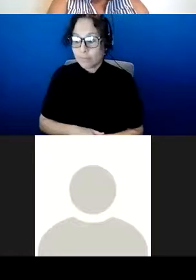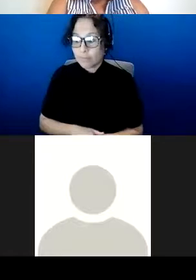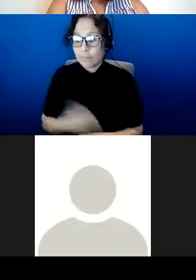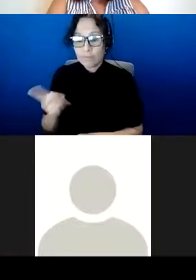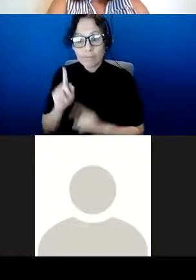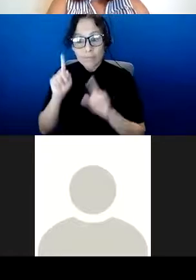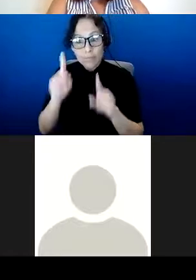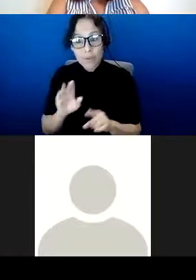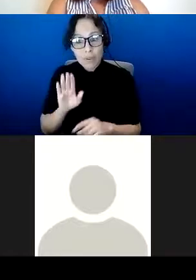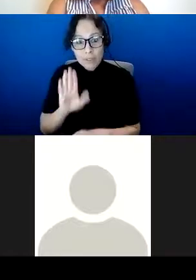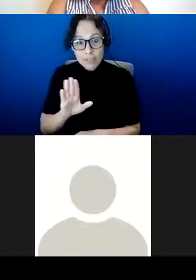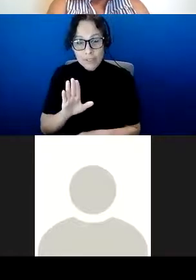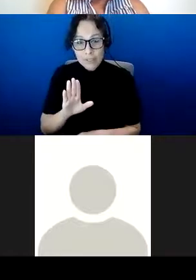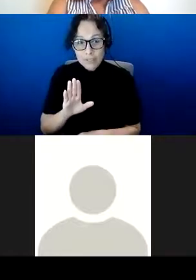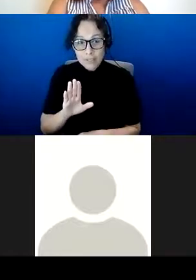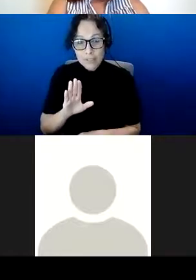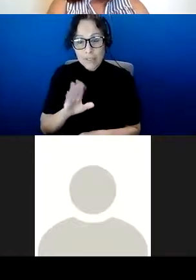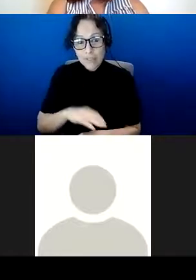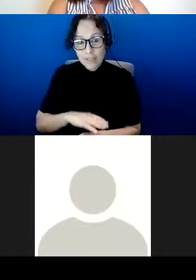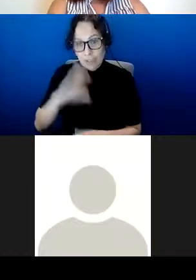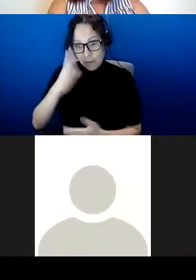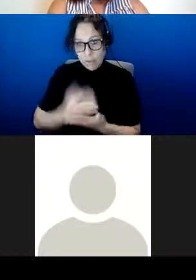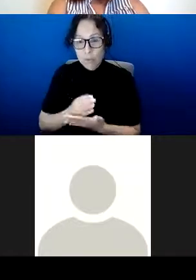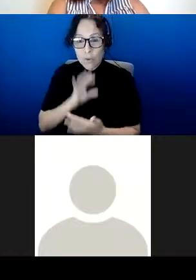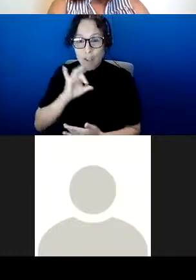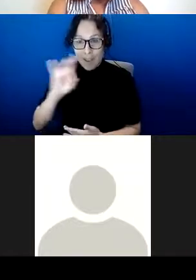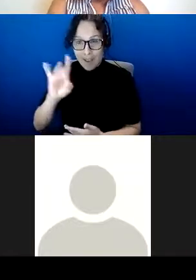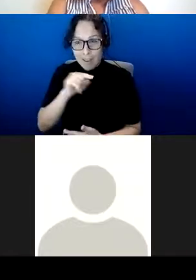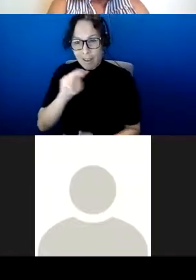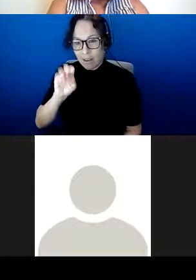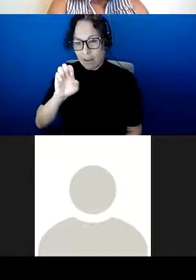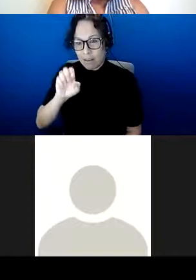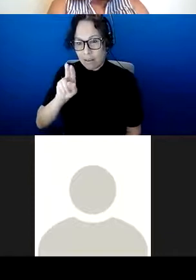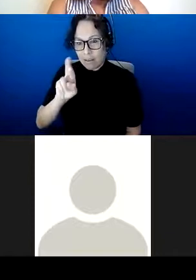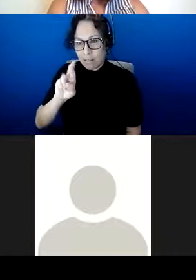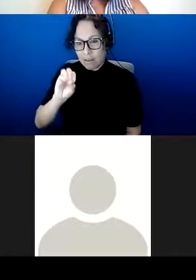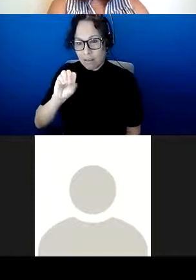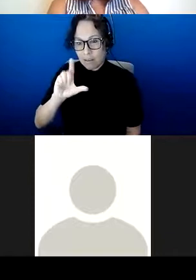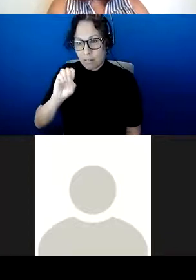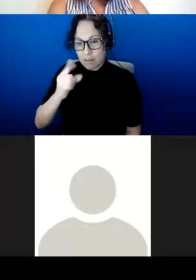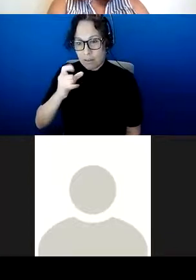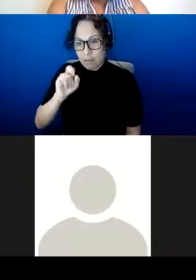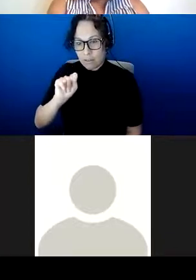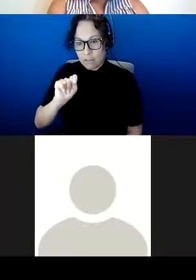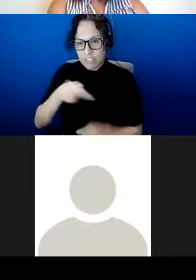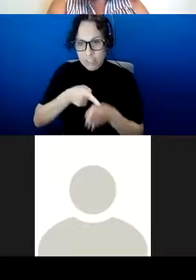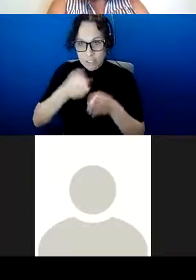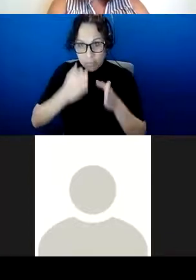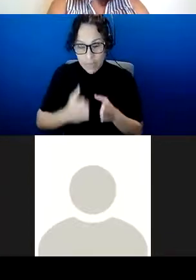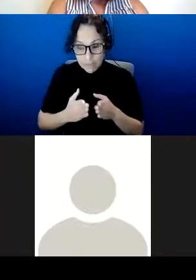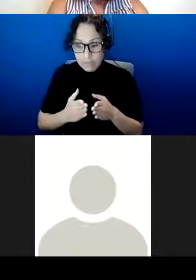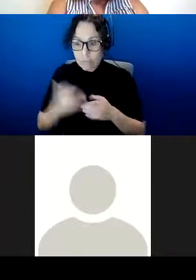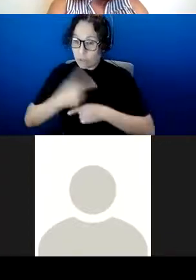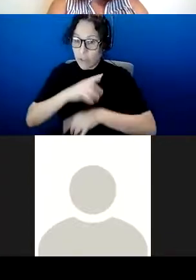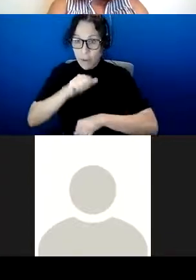their 8-year-old son's neurology specialist. The day of the appointment arrives. The specialist